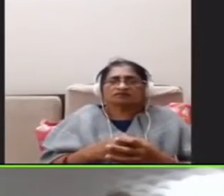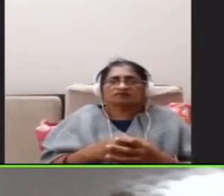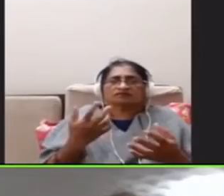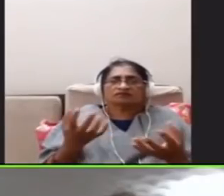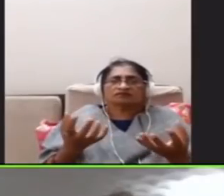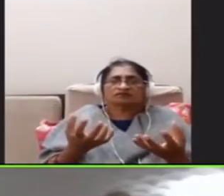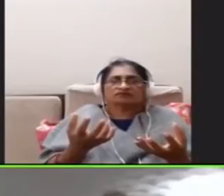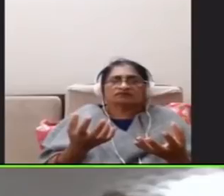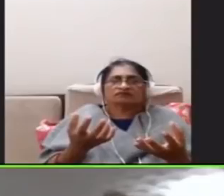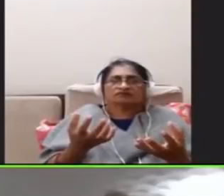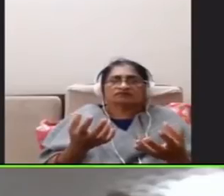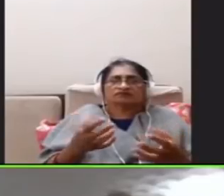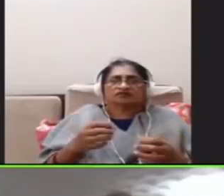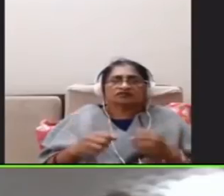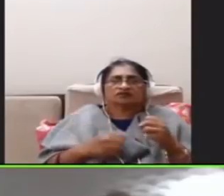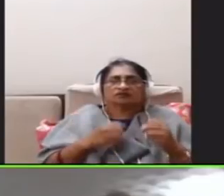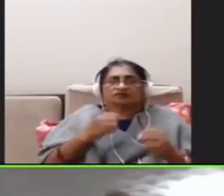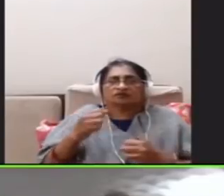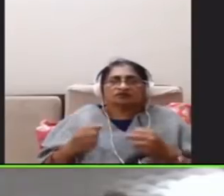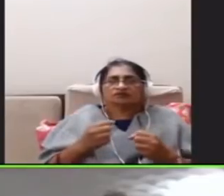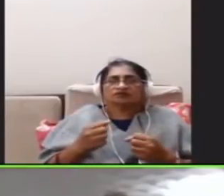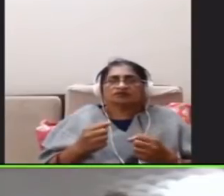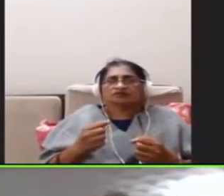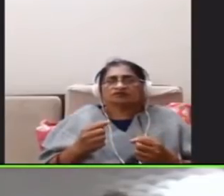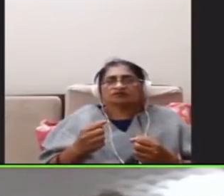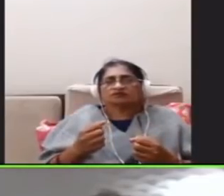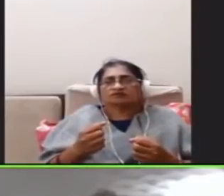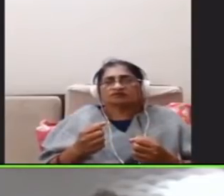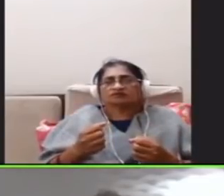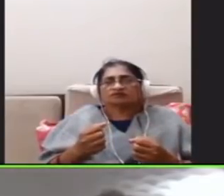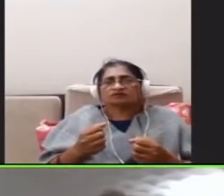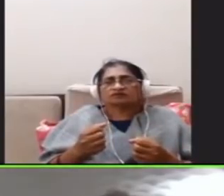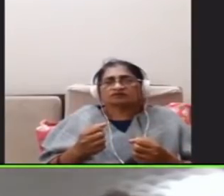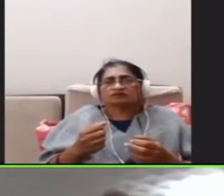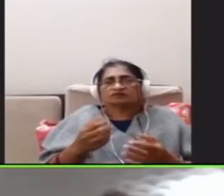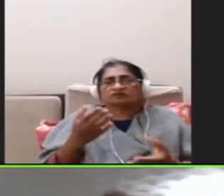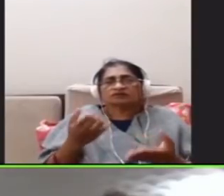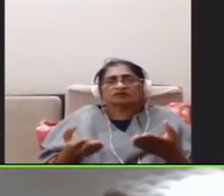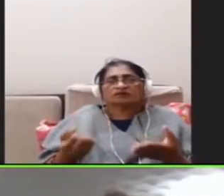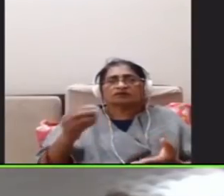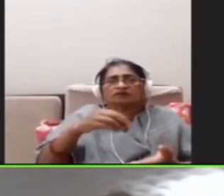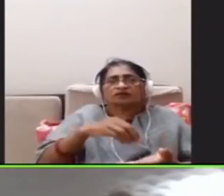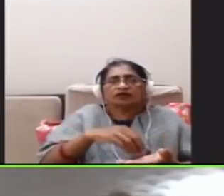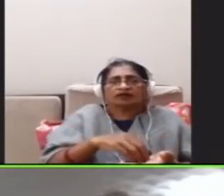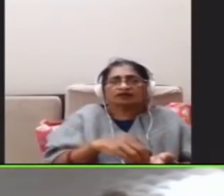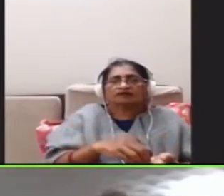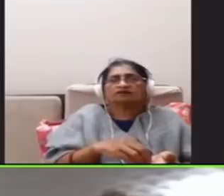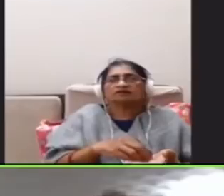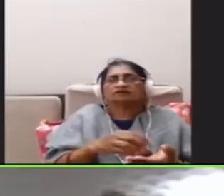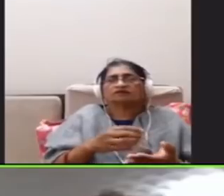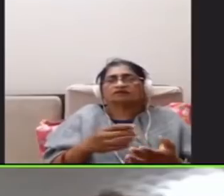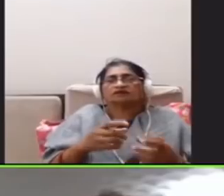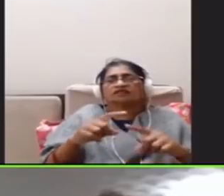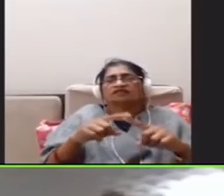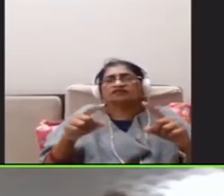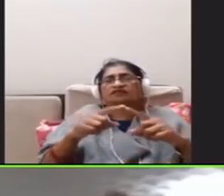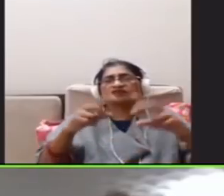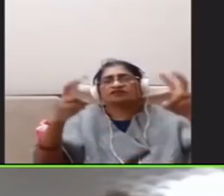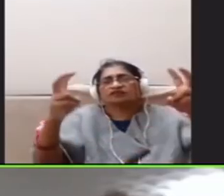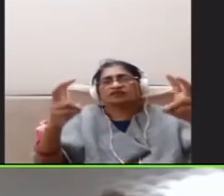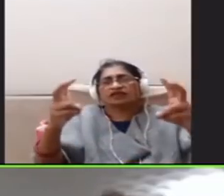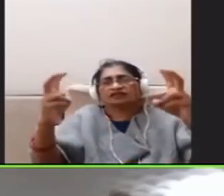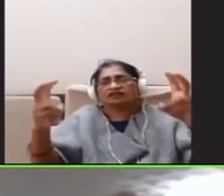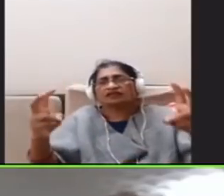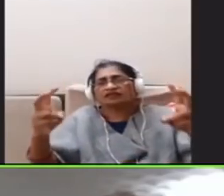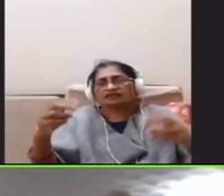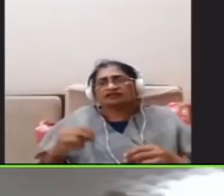be sport or art. And I can put them into three categories. First of all,